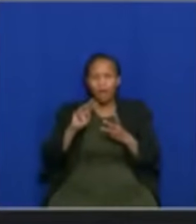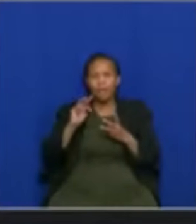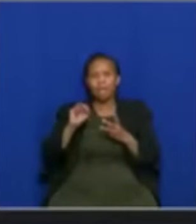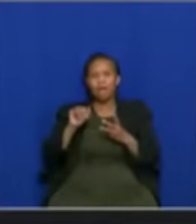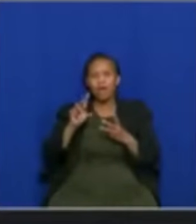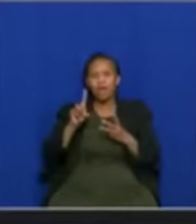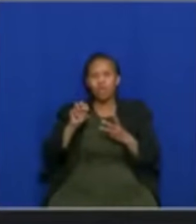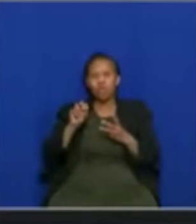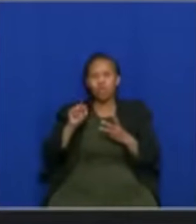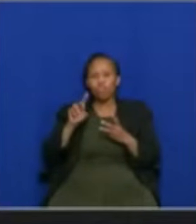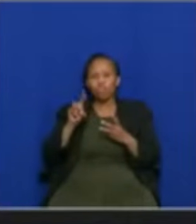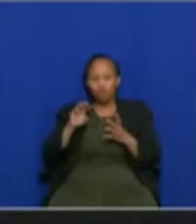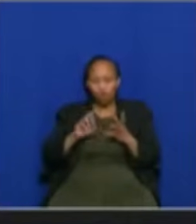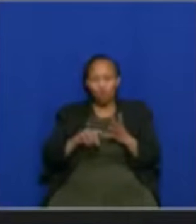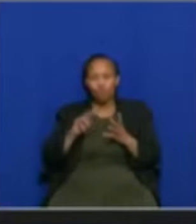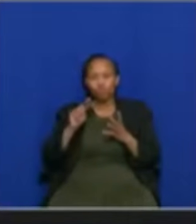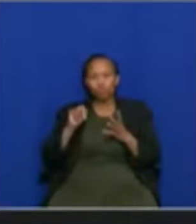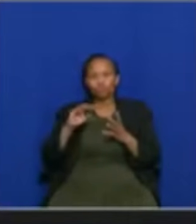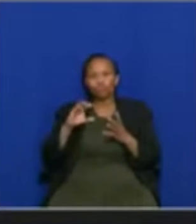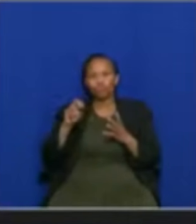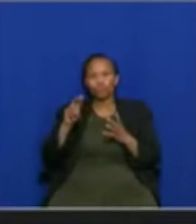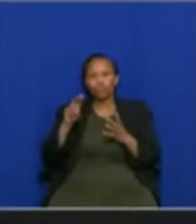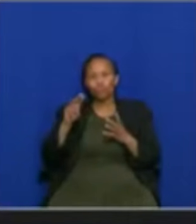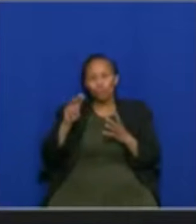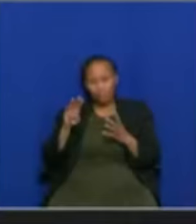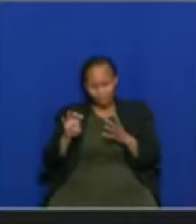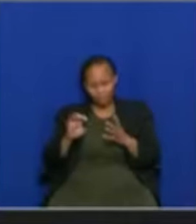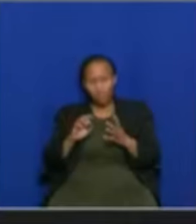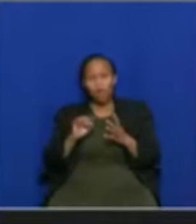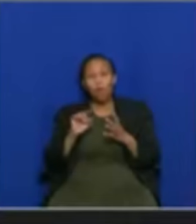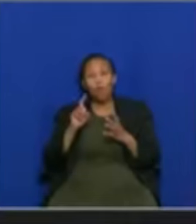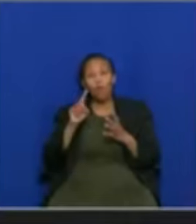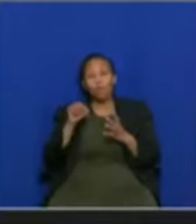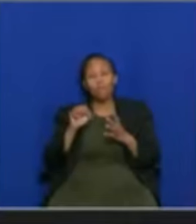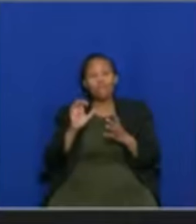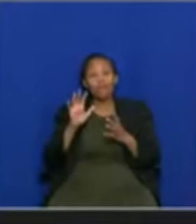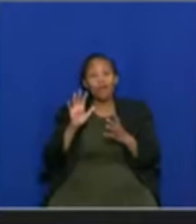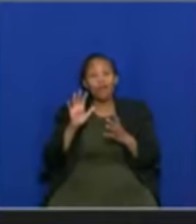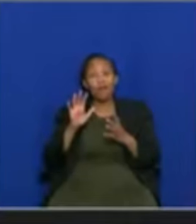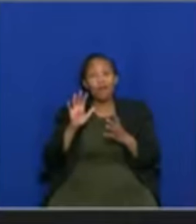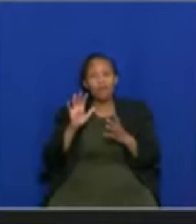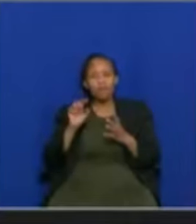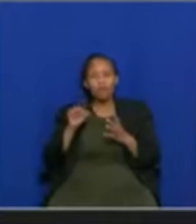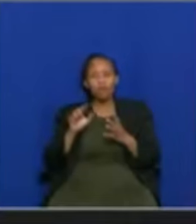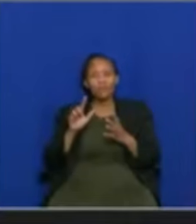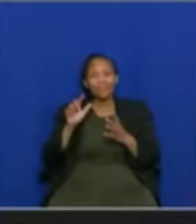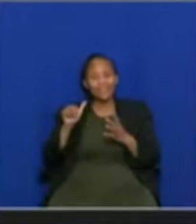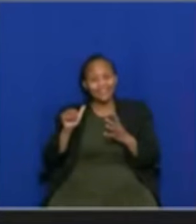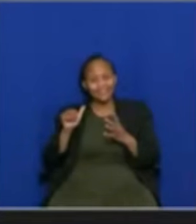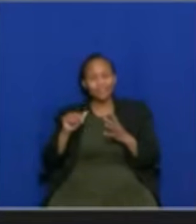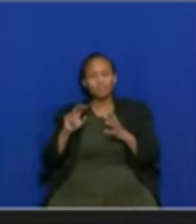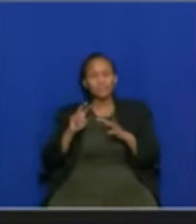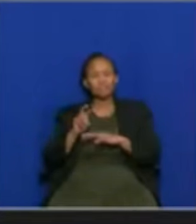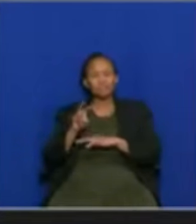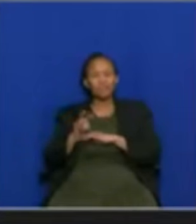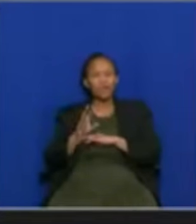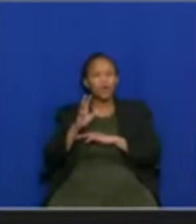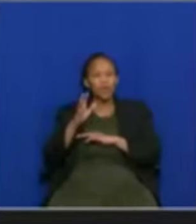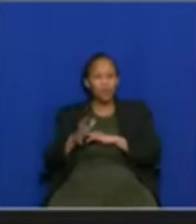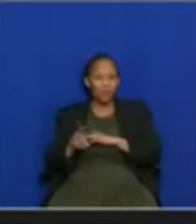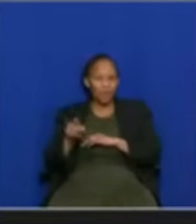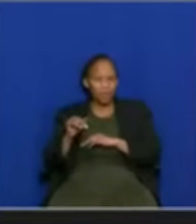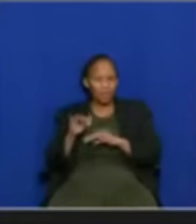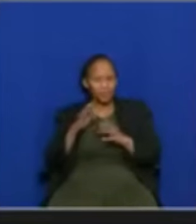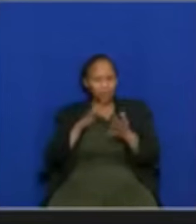skip 1.5 and 1.4, 1.5 and 1.6 because these were the contenders for this position we're discussing,